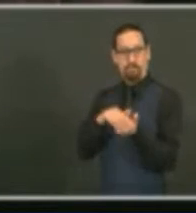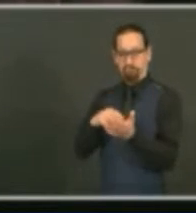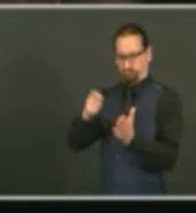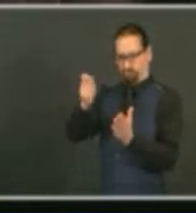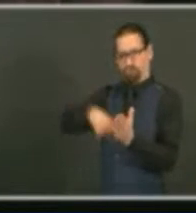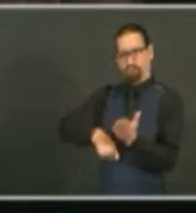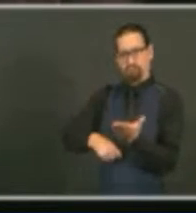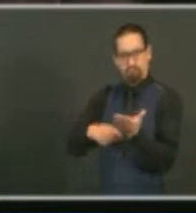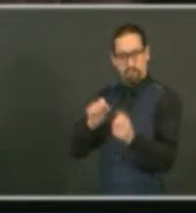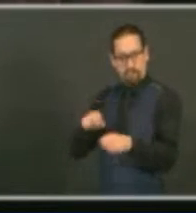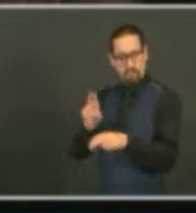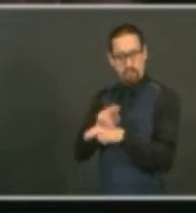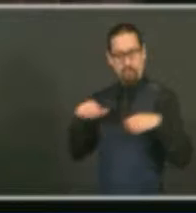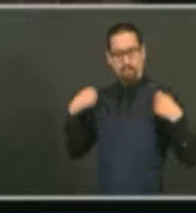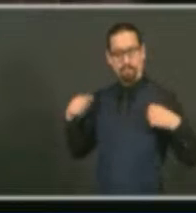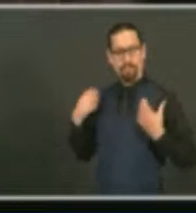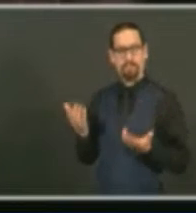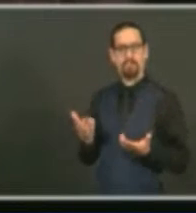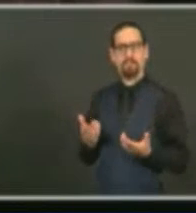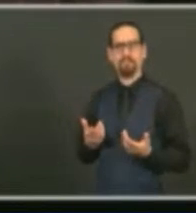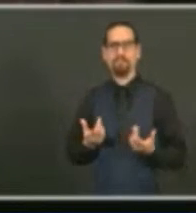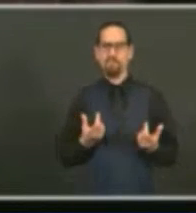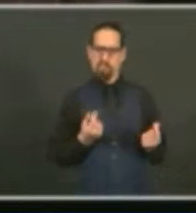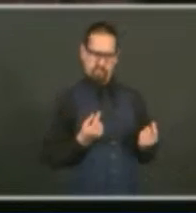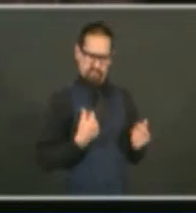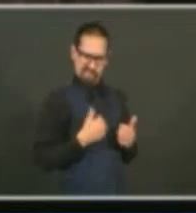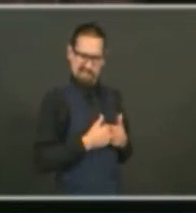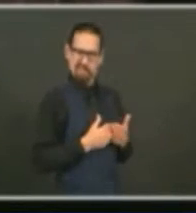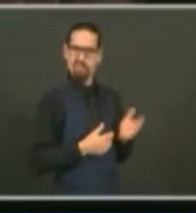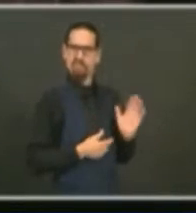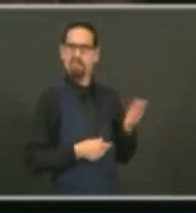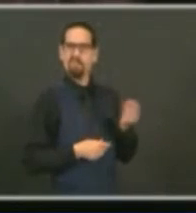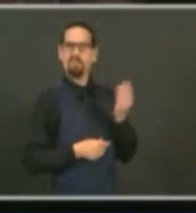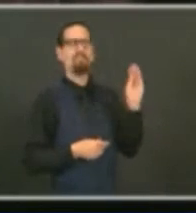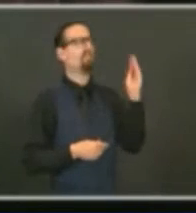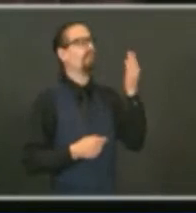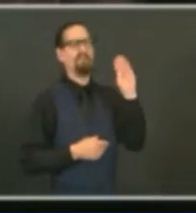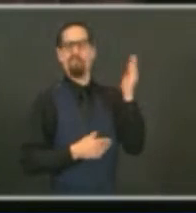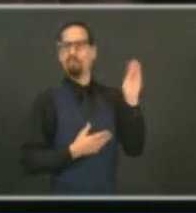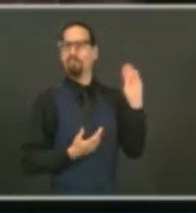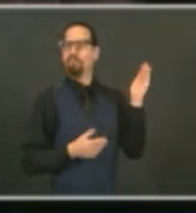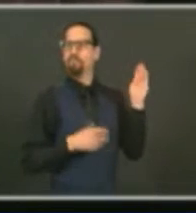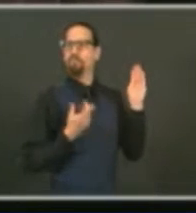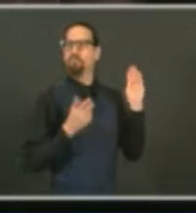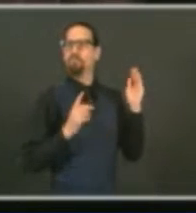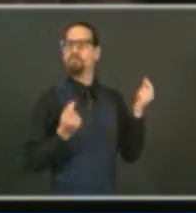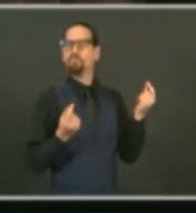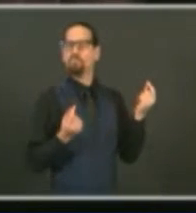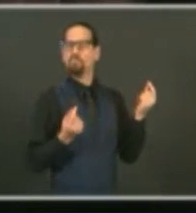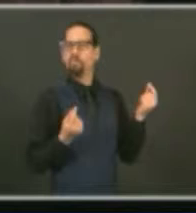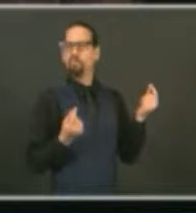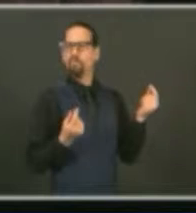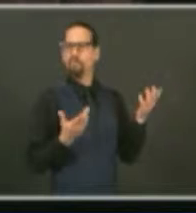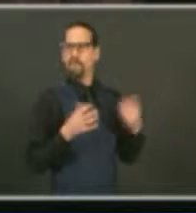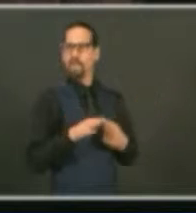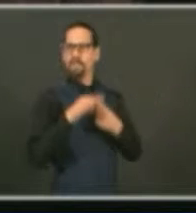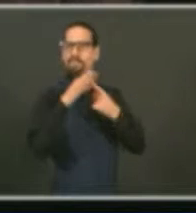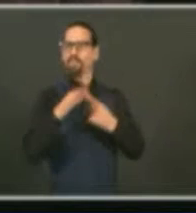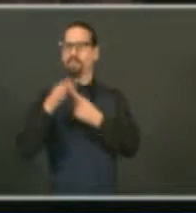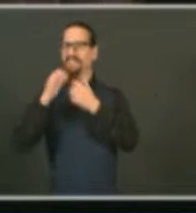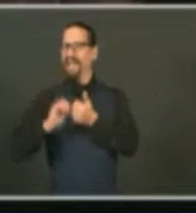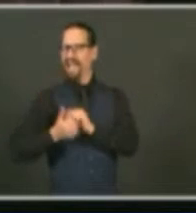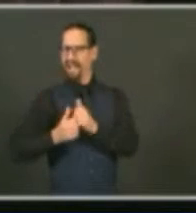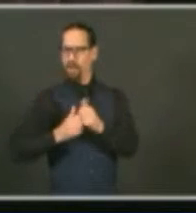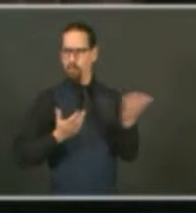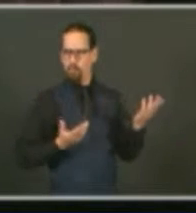do you enforce these types of specific instances? You know, are you going to regulate